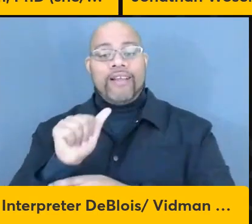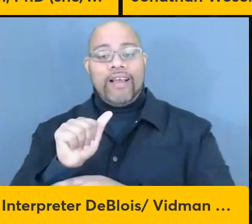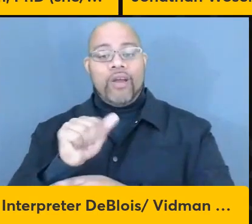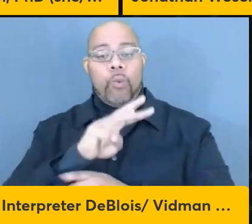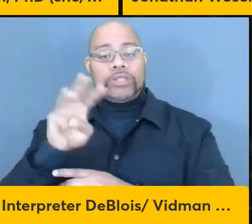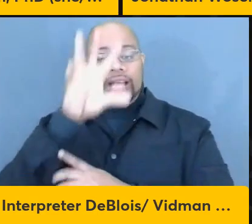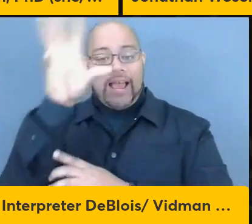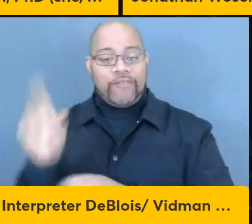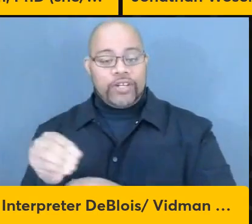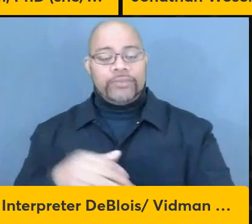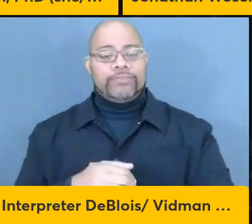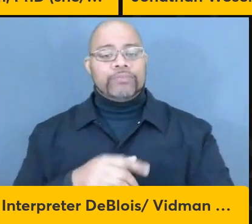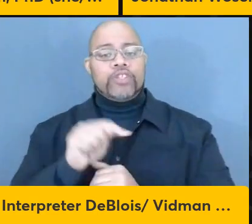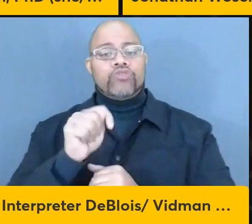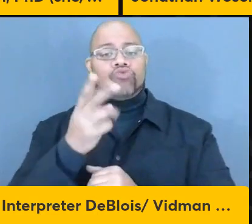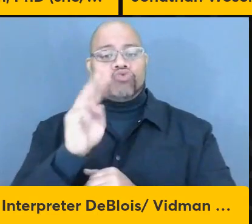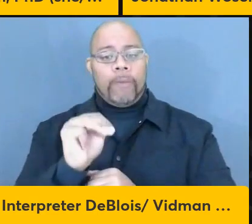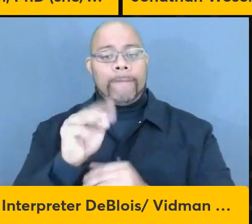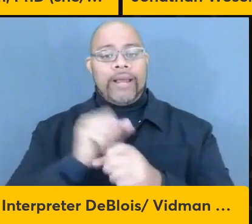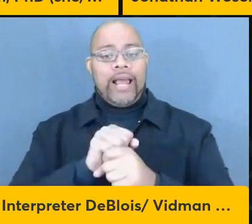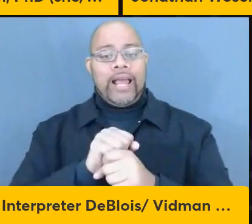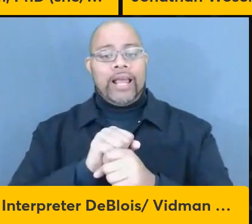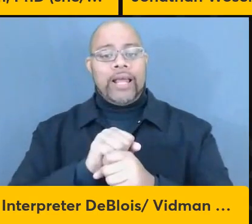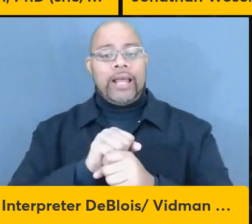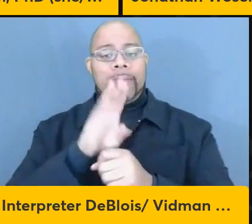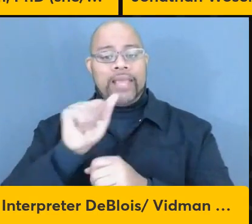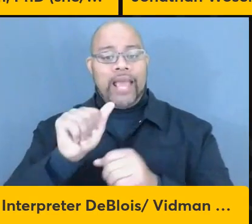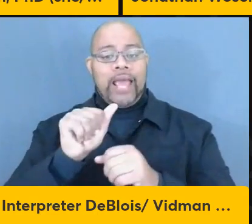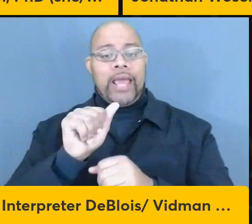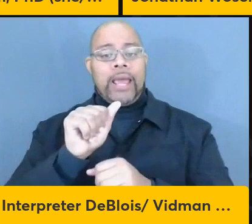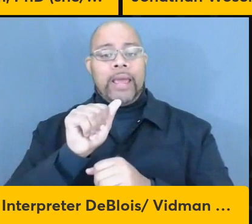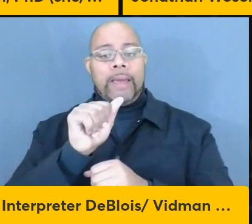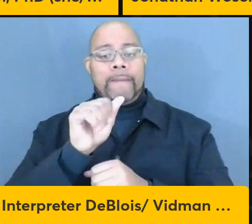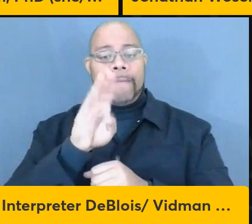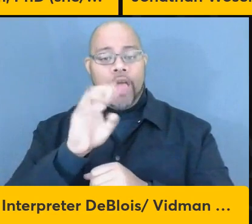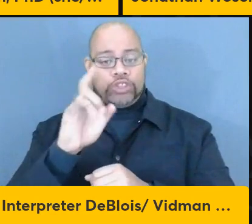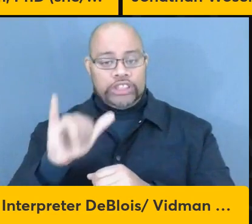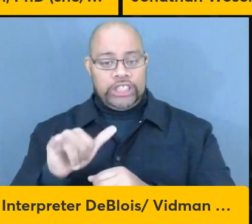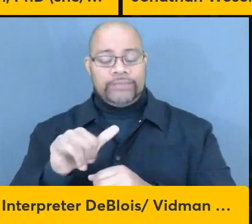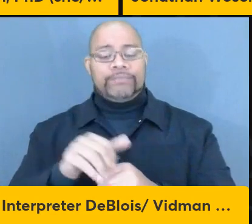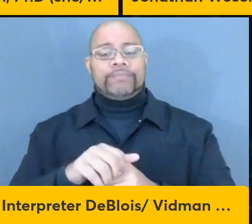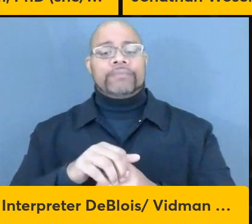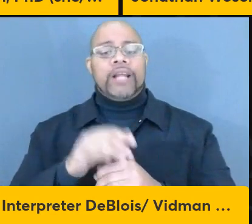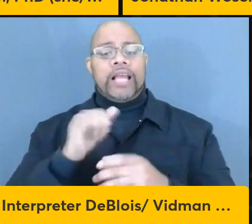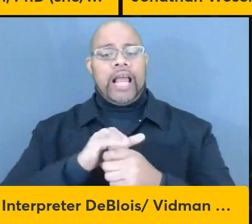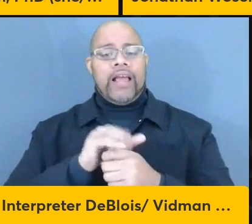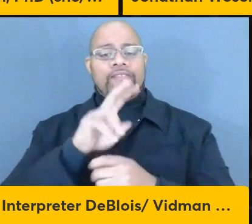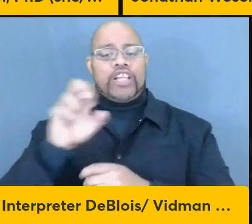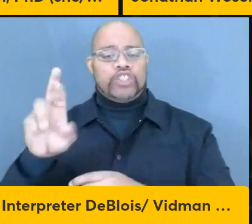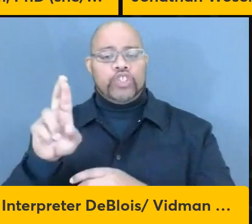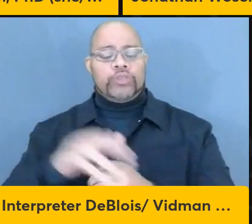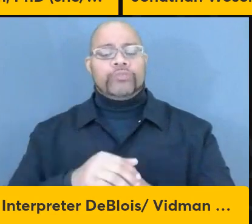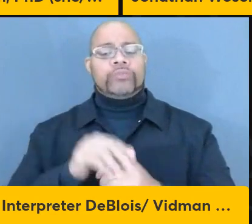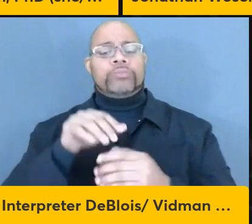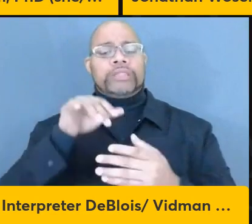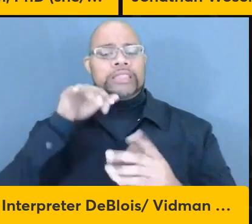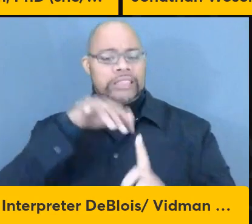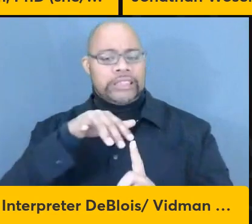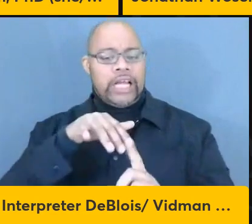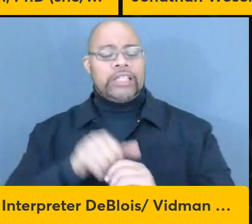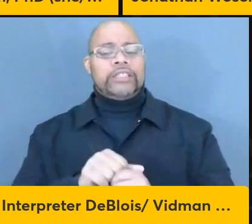Africa. Dr. Chum received her BA in biology from Vassar College, where she studied the effects of climate change on coral